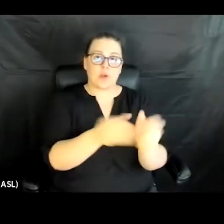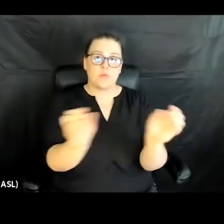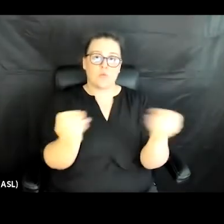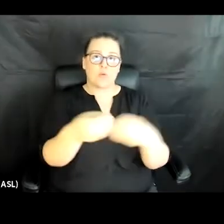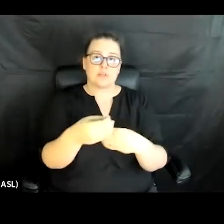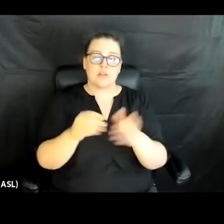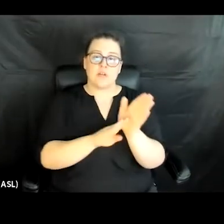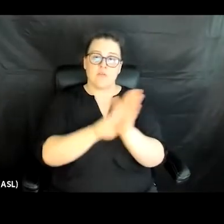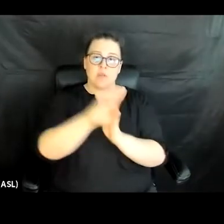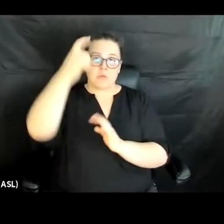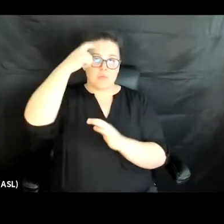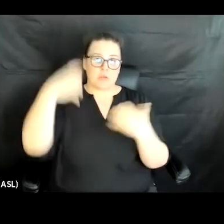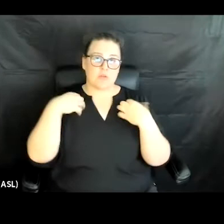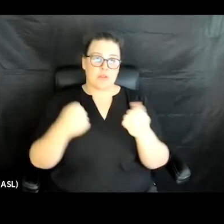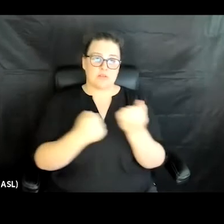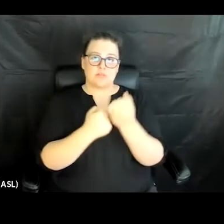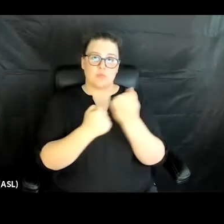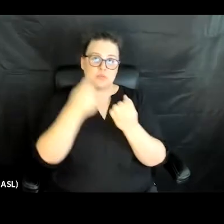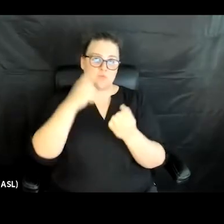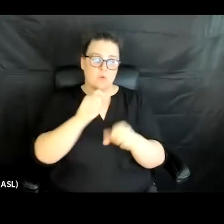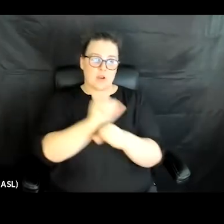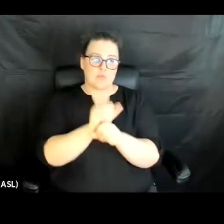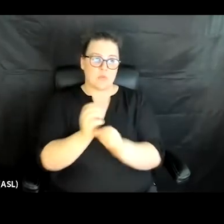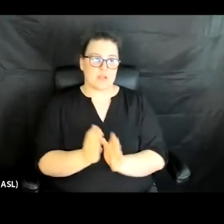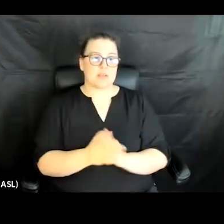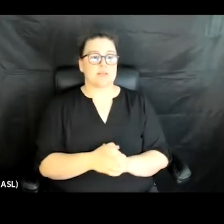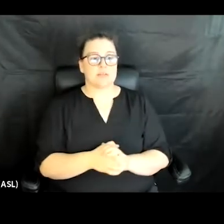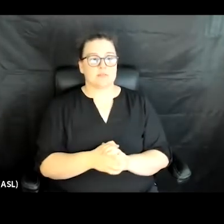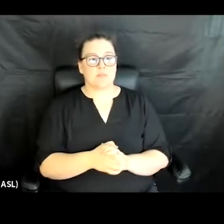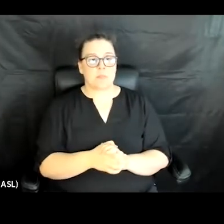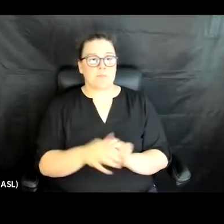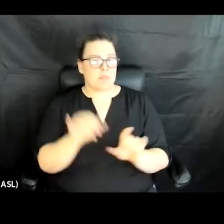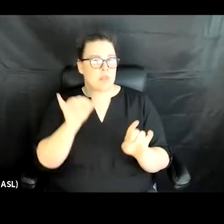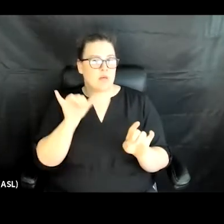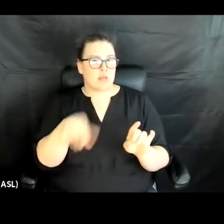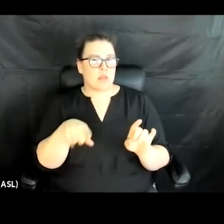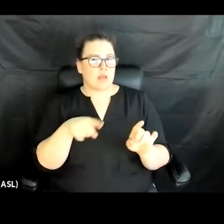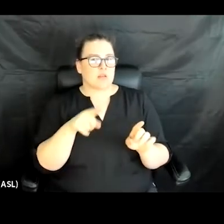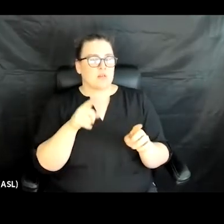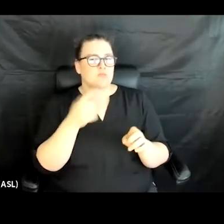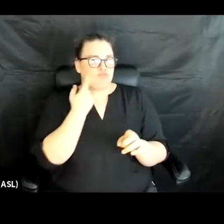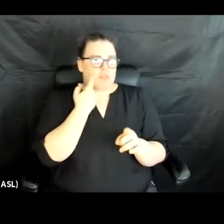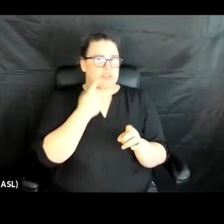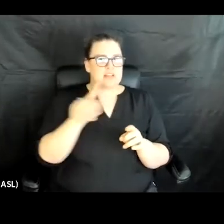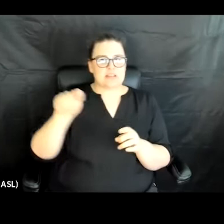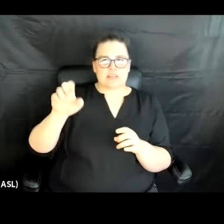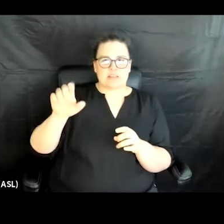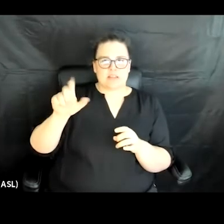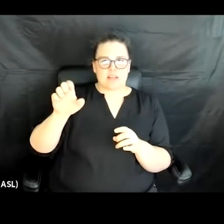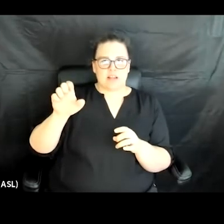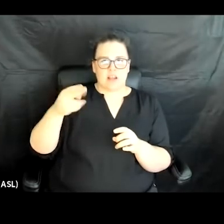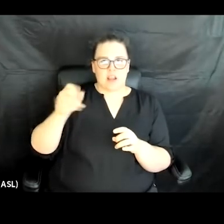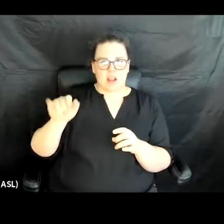for their employees. This would be the corollary to what we talked about specifically related to telemental health, but again, more related